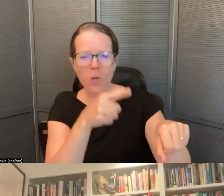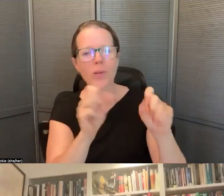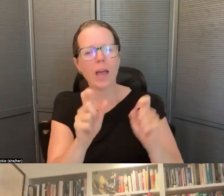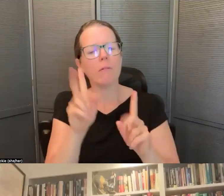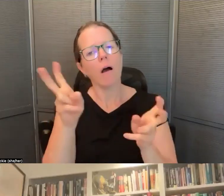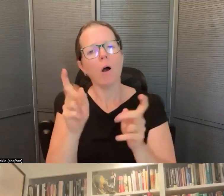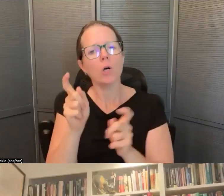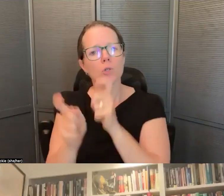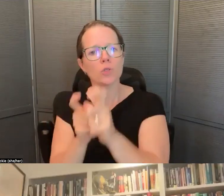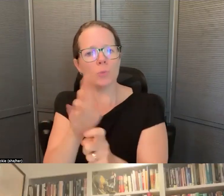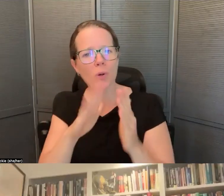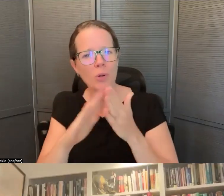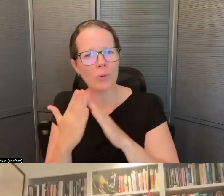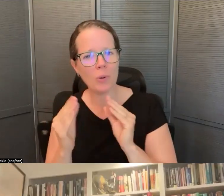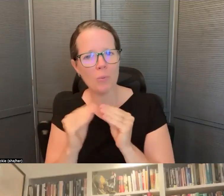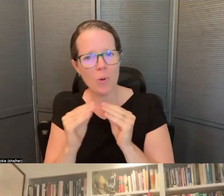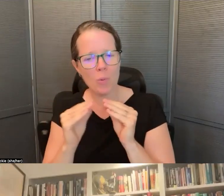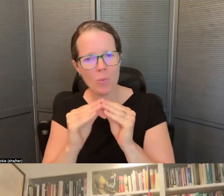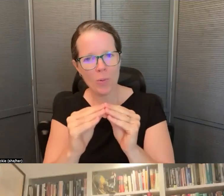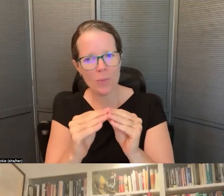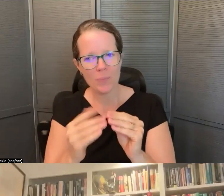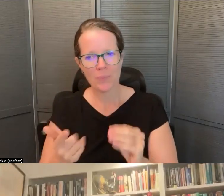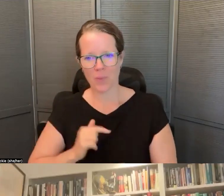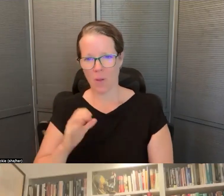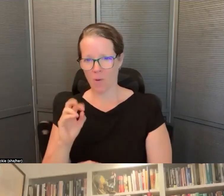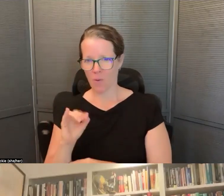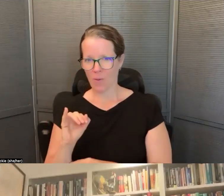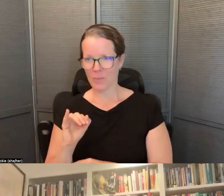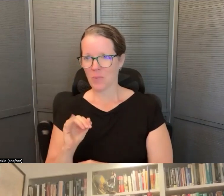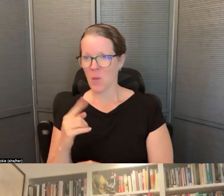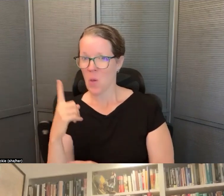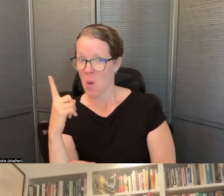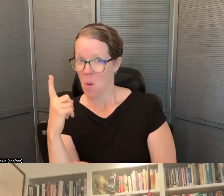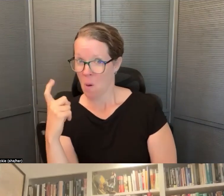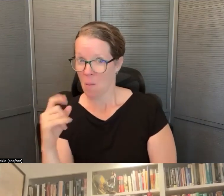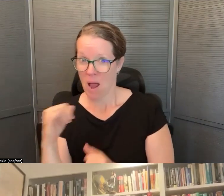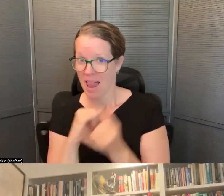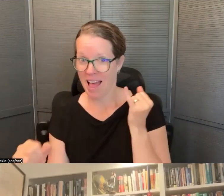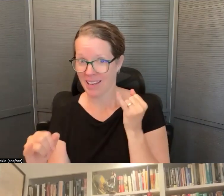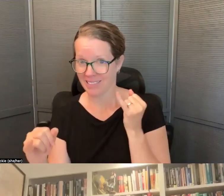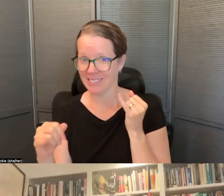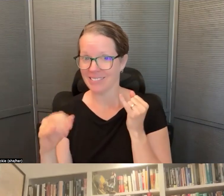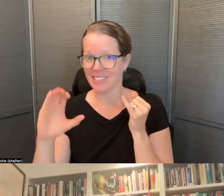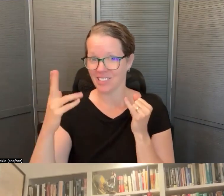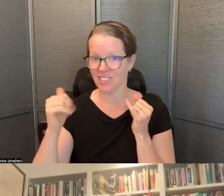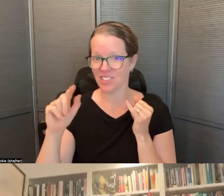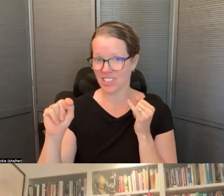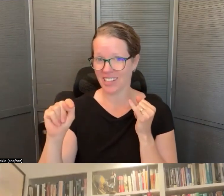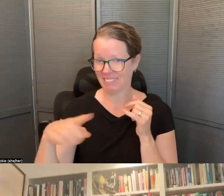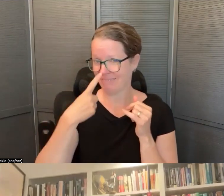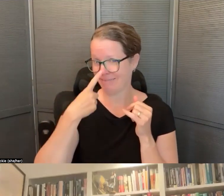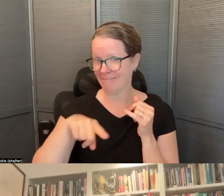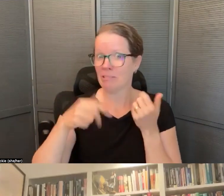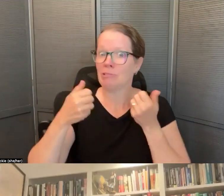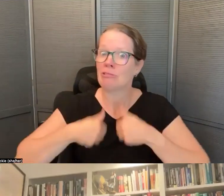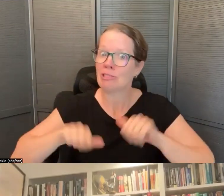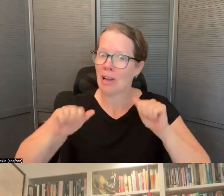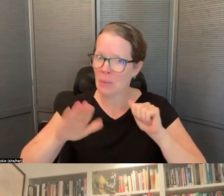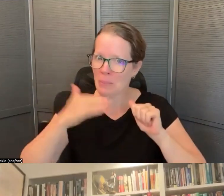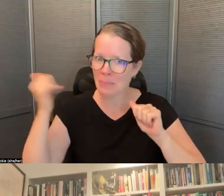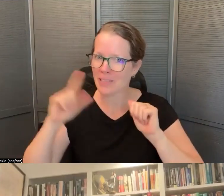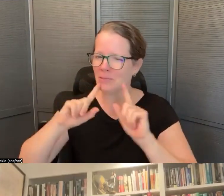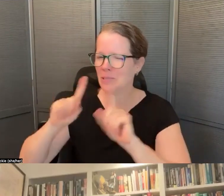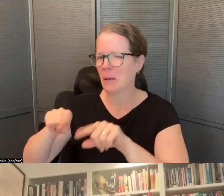So wonderful. Thank you so much. And there's one remaining question. It's kind of a big question in the chat. If you can try to respond to that, that would be